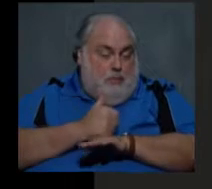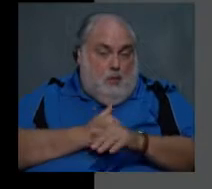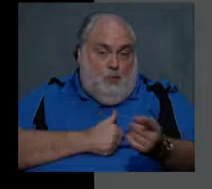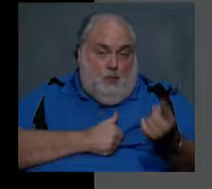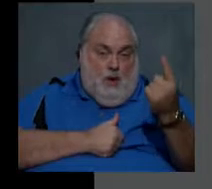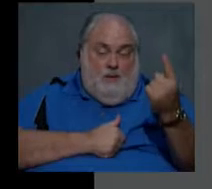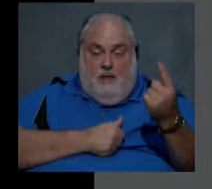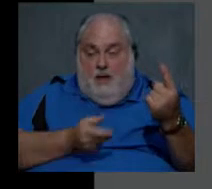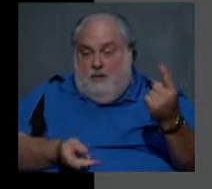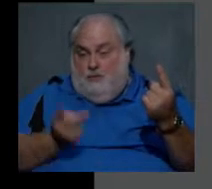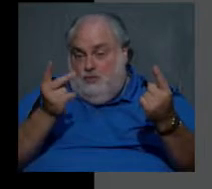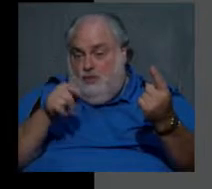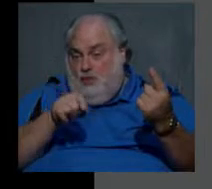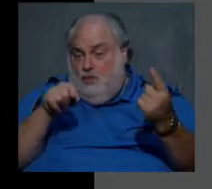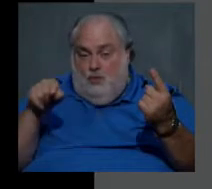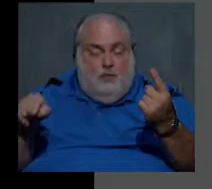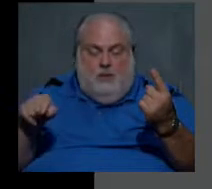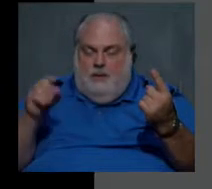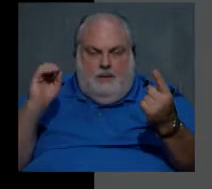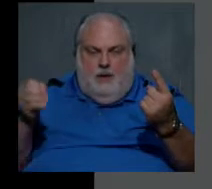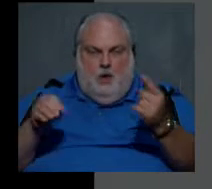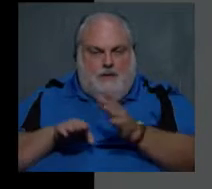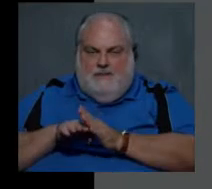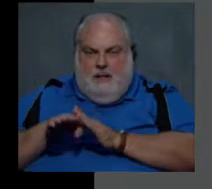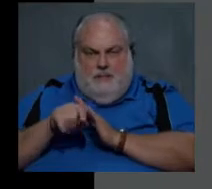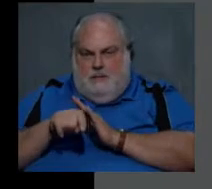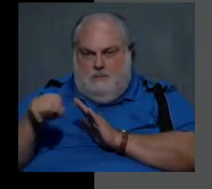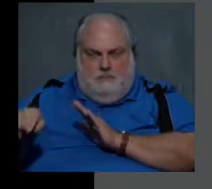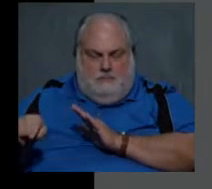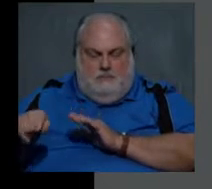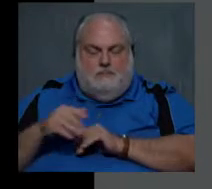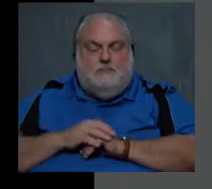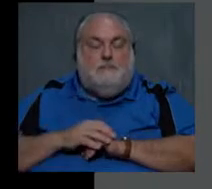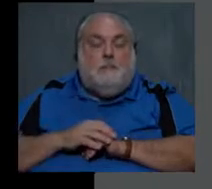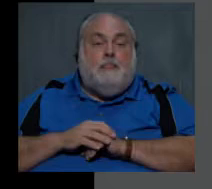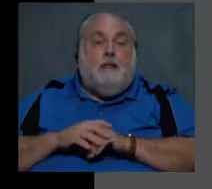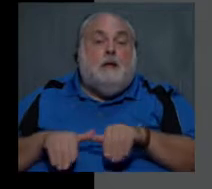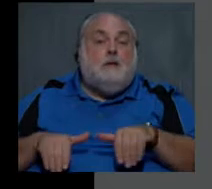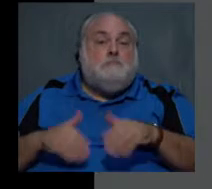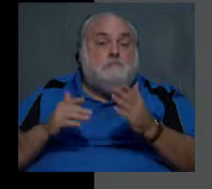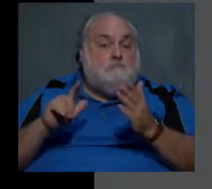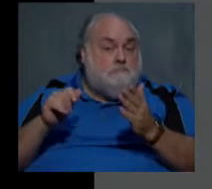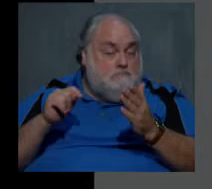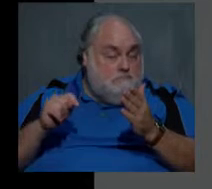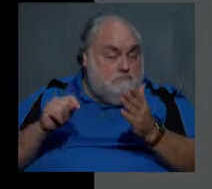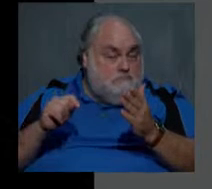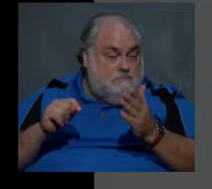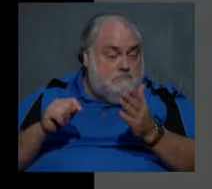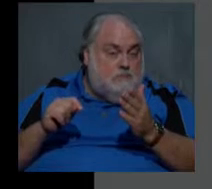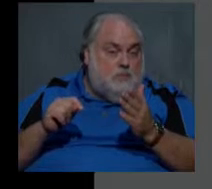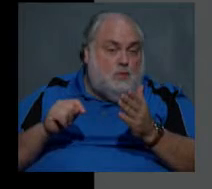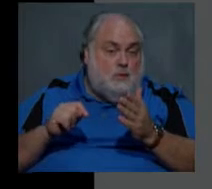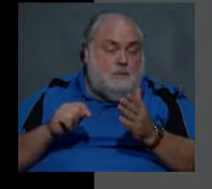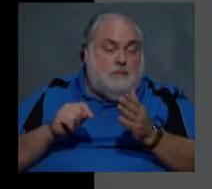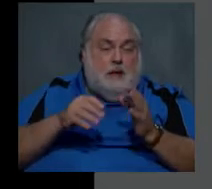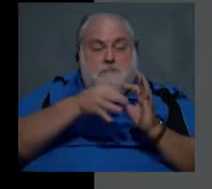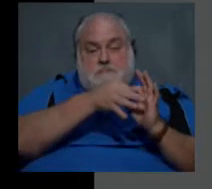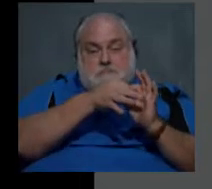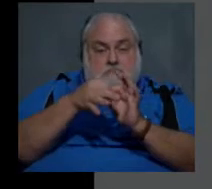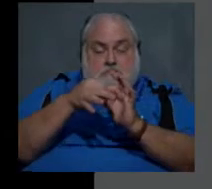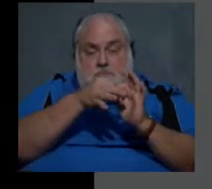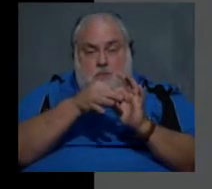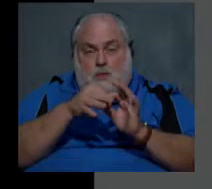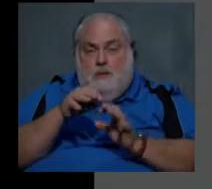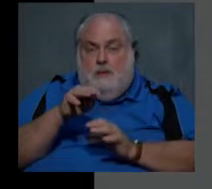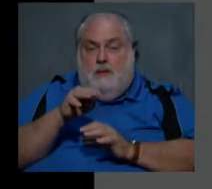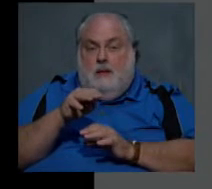lots were undeveloped, and new homes were proposed. The proposed lots were to be served by Mill Water Corporation. Each home was to